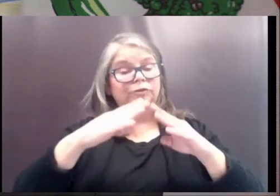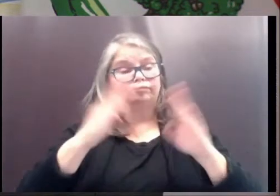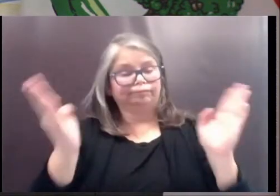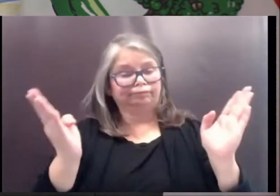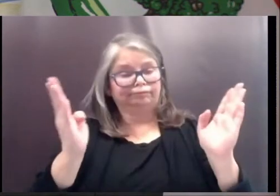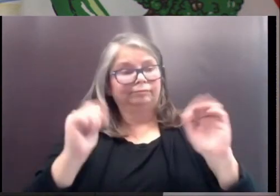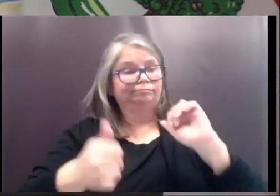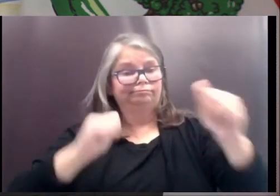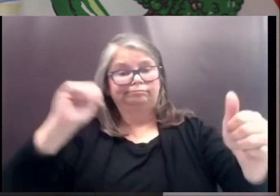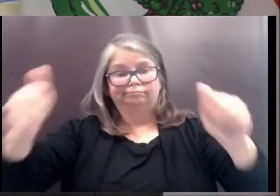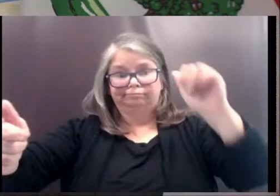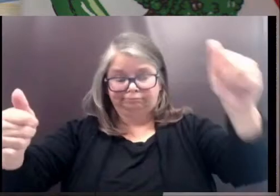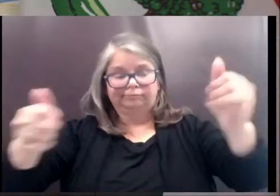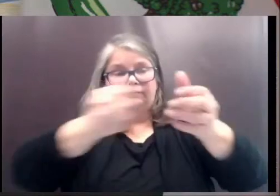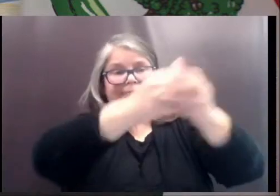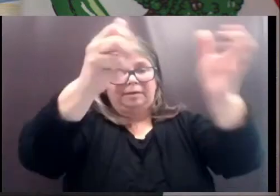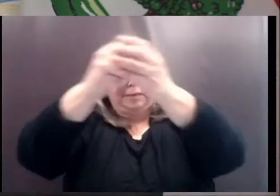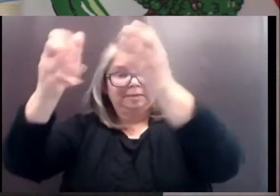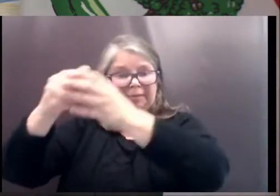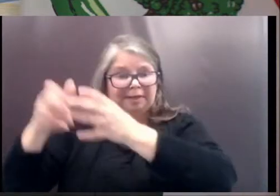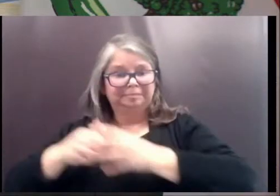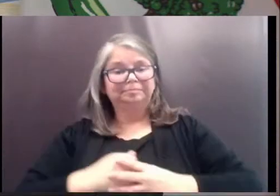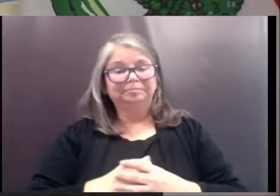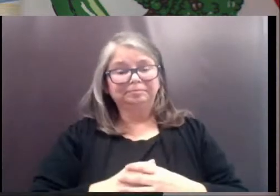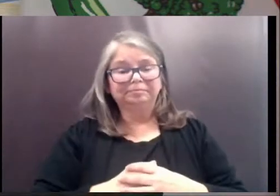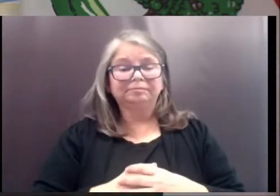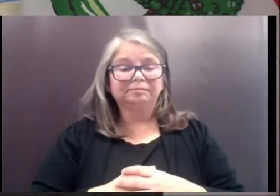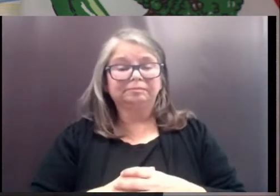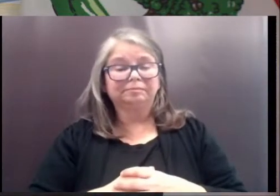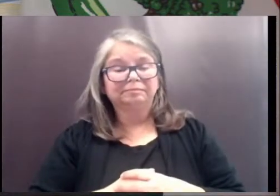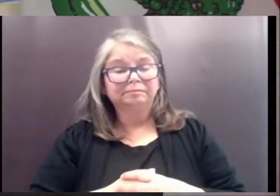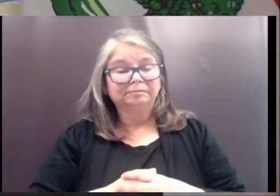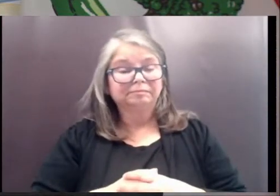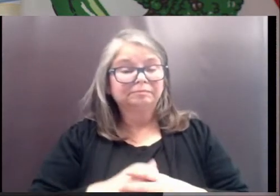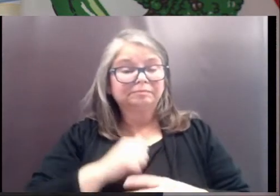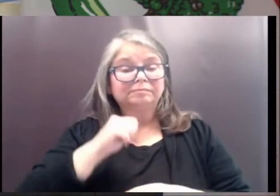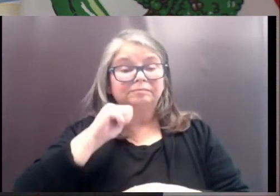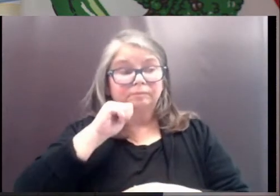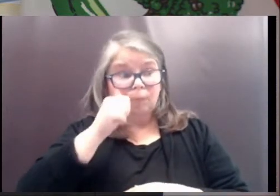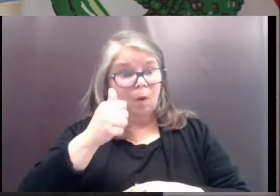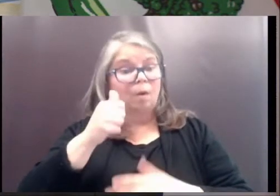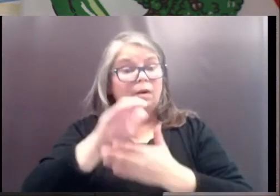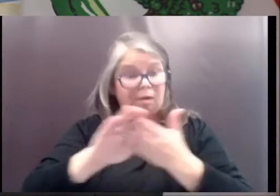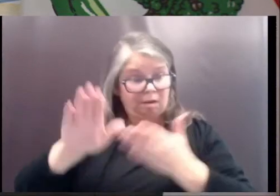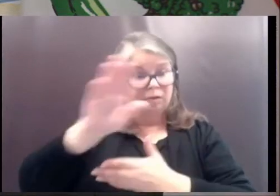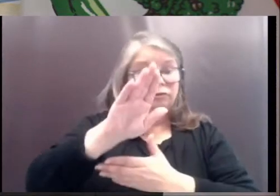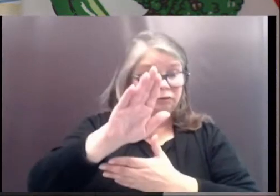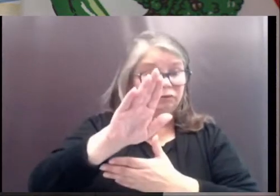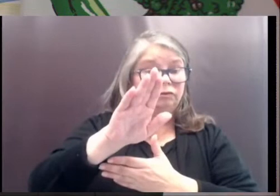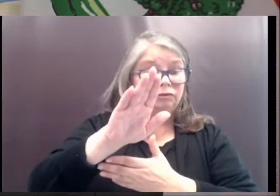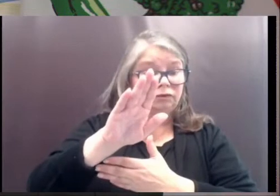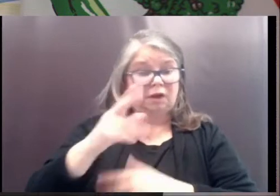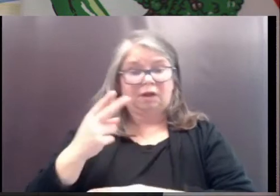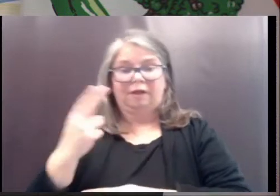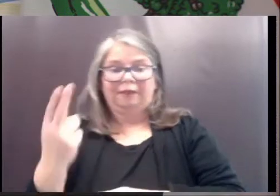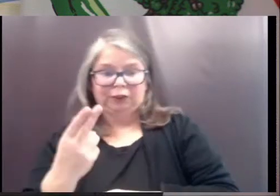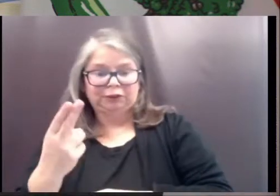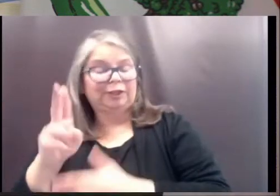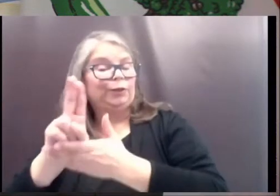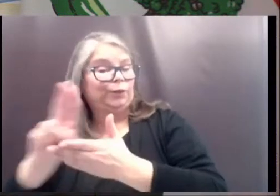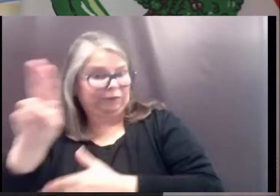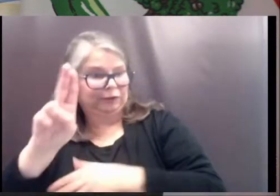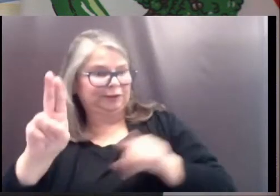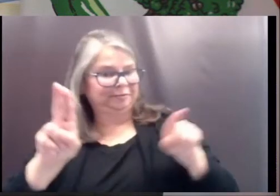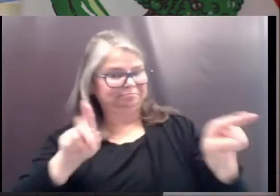tomorrow putting that right on campus for Holland College and the following day at UPEI to try and support access to